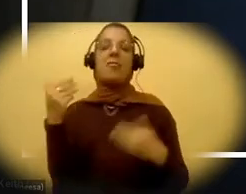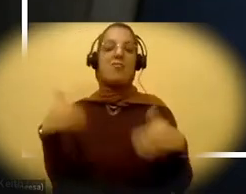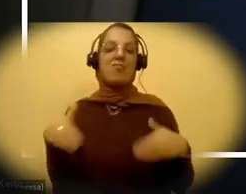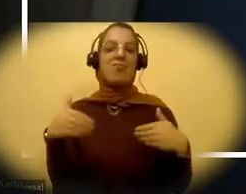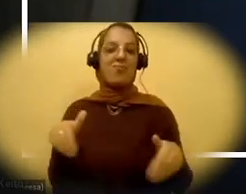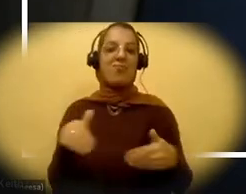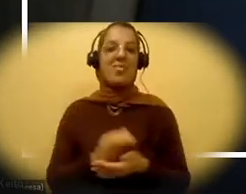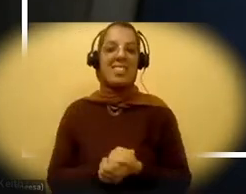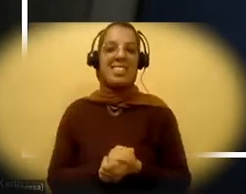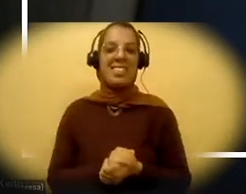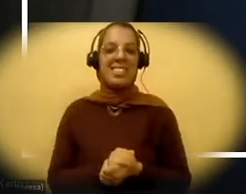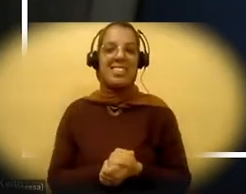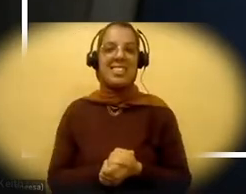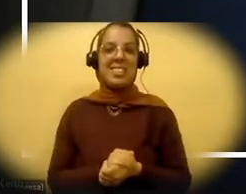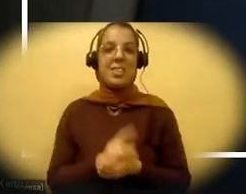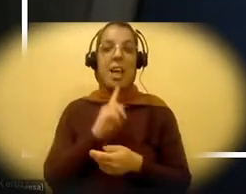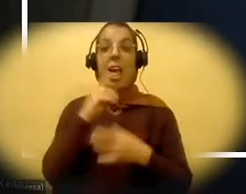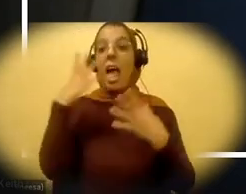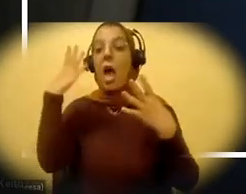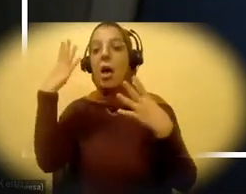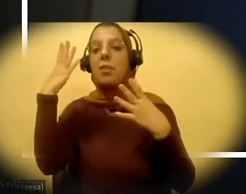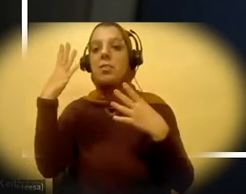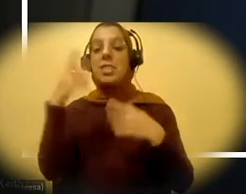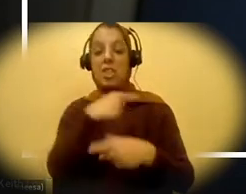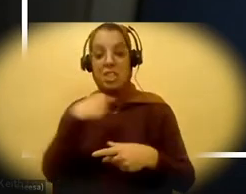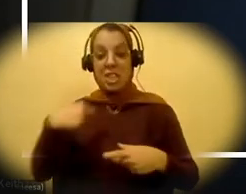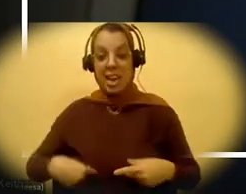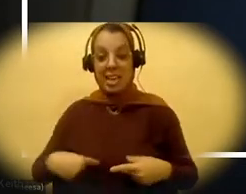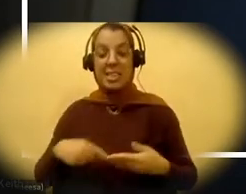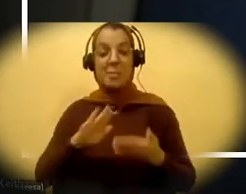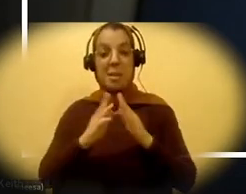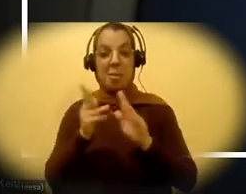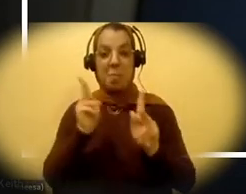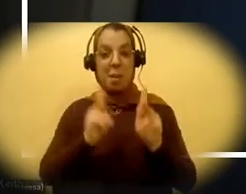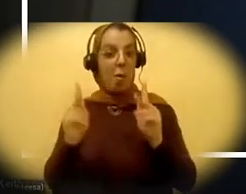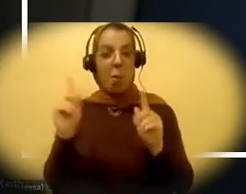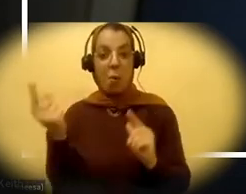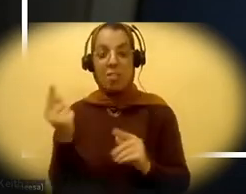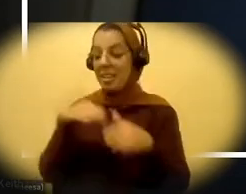it was like full of outsiders, not just Chinese, but